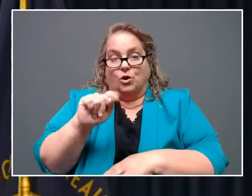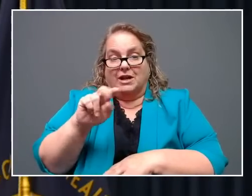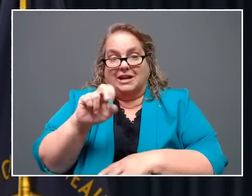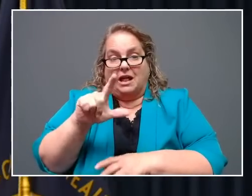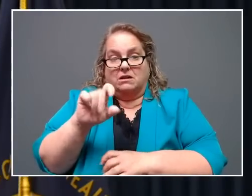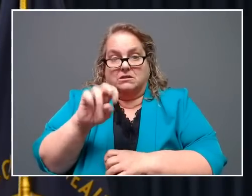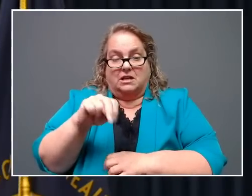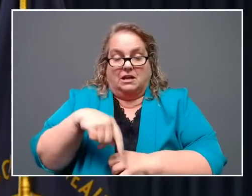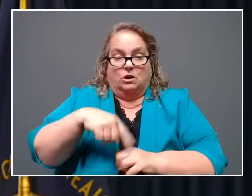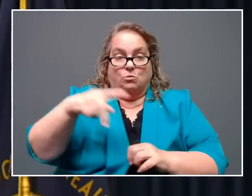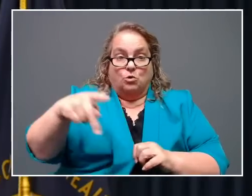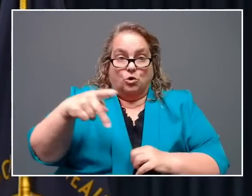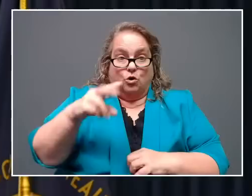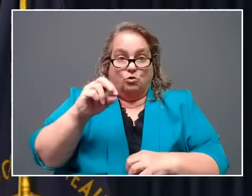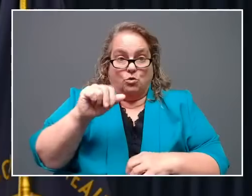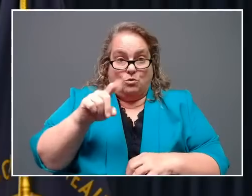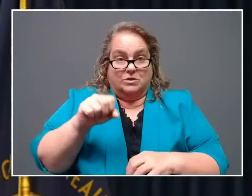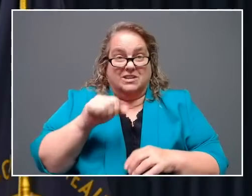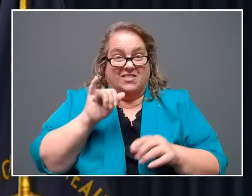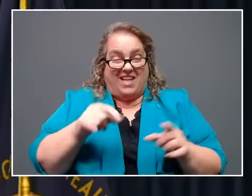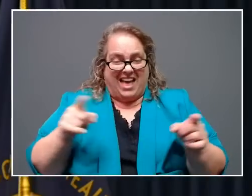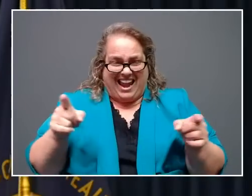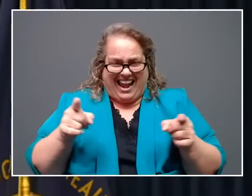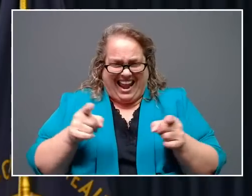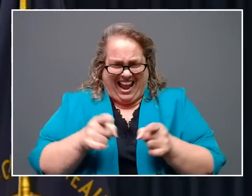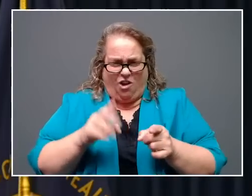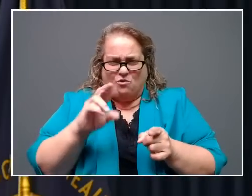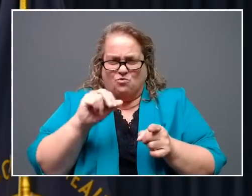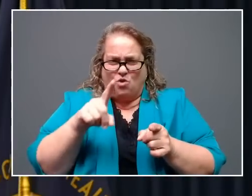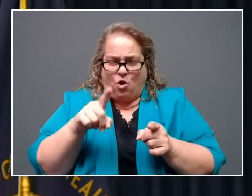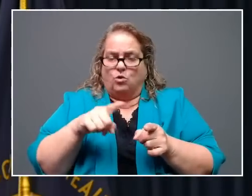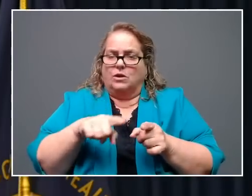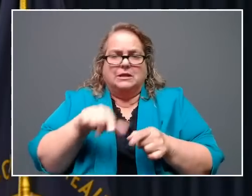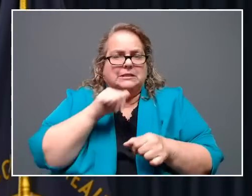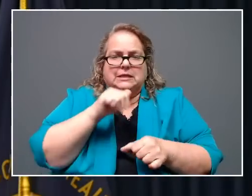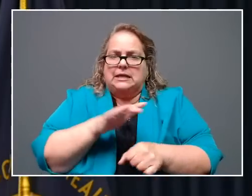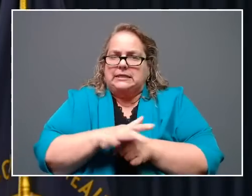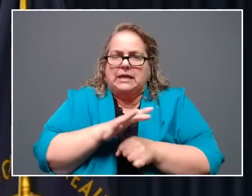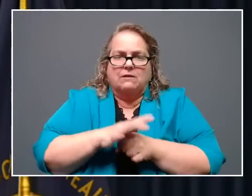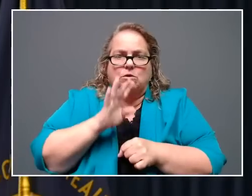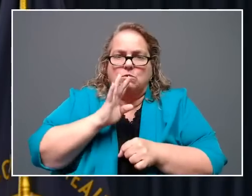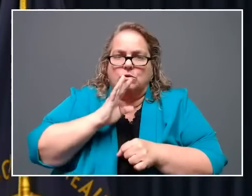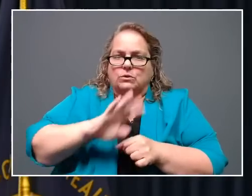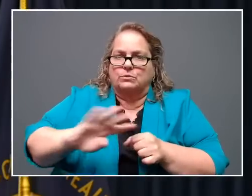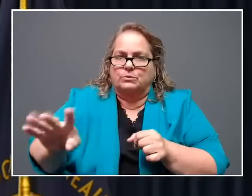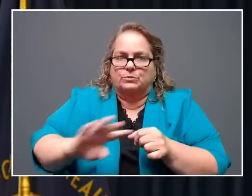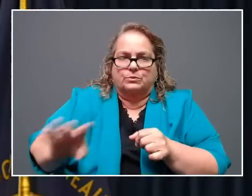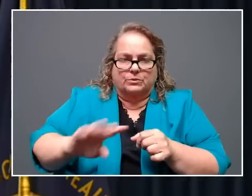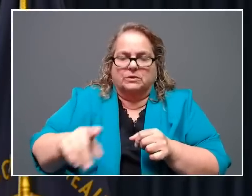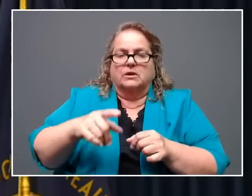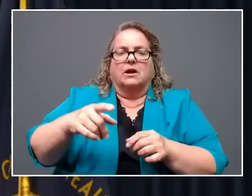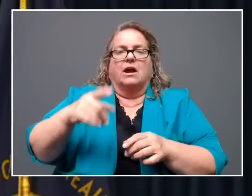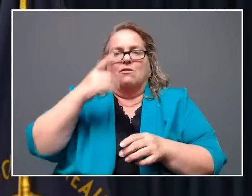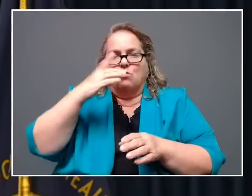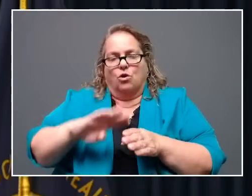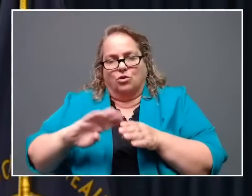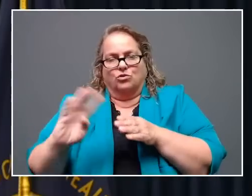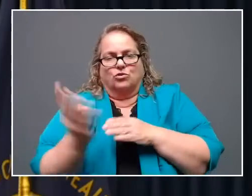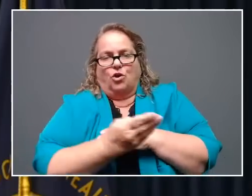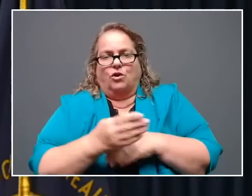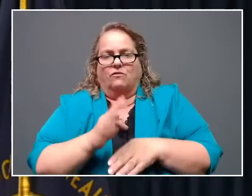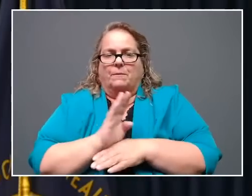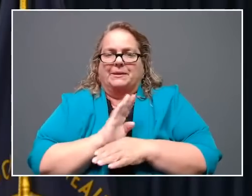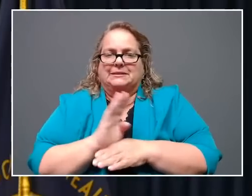a narrow street with inadequate drainage will have been improved to 3 lanes, including a center turn lane for businesses. It'll also have new